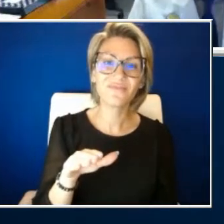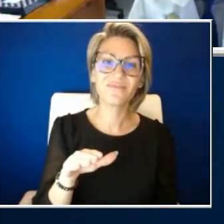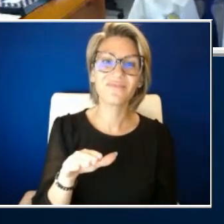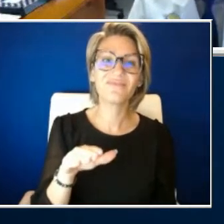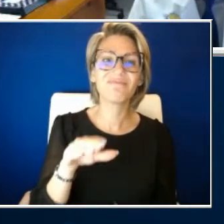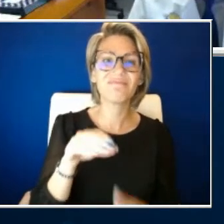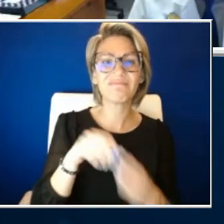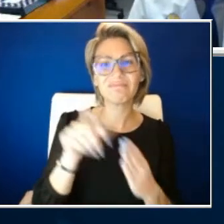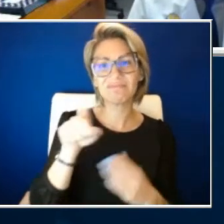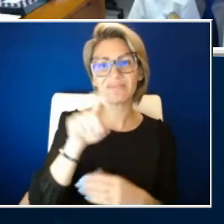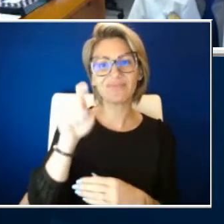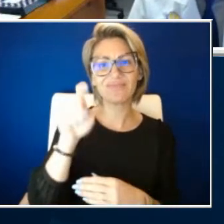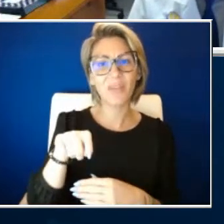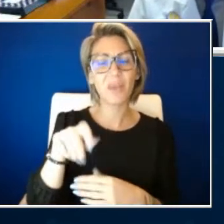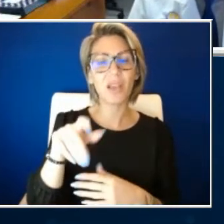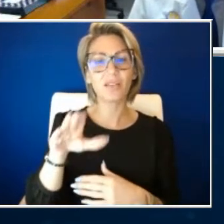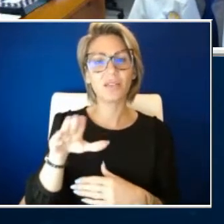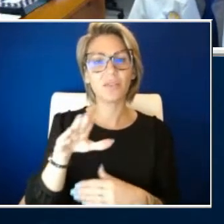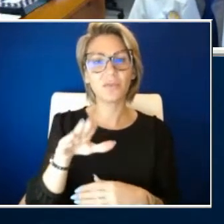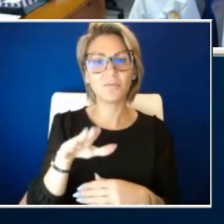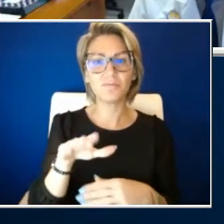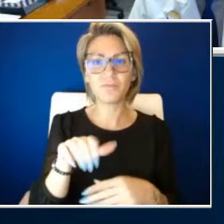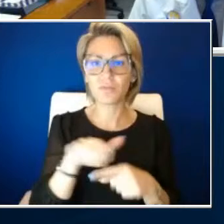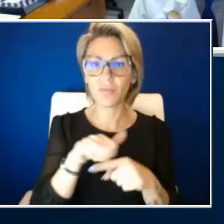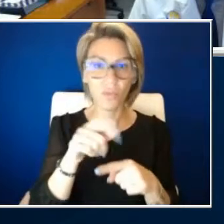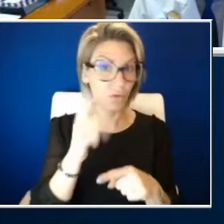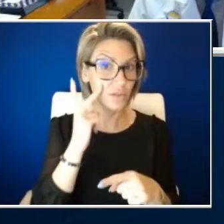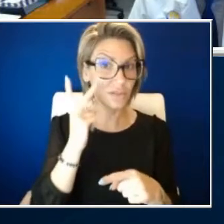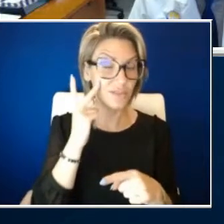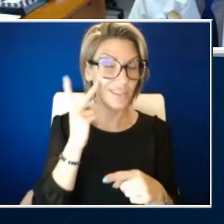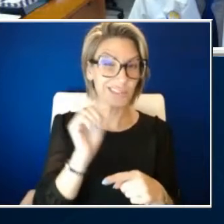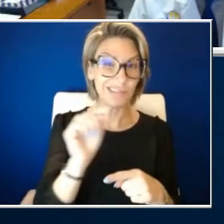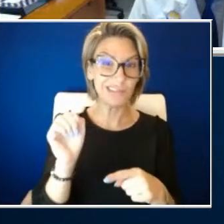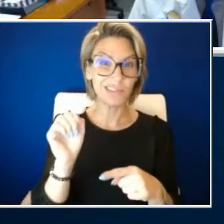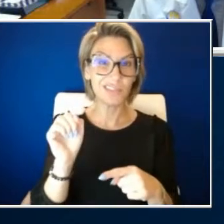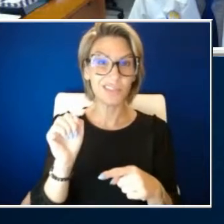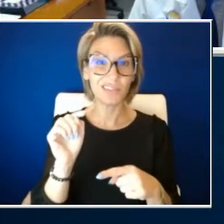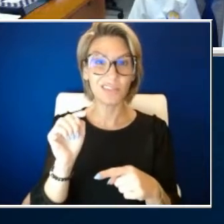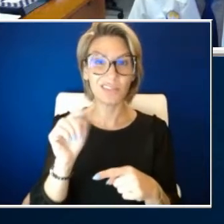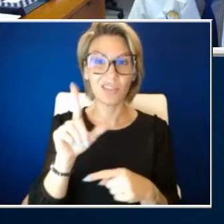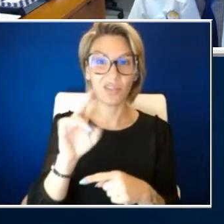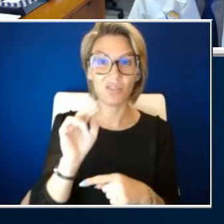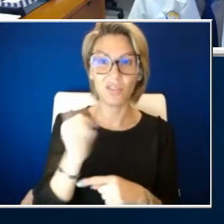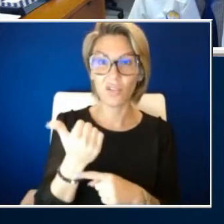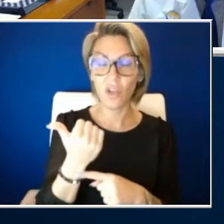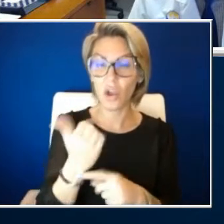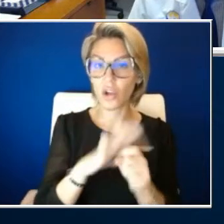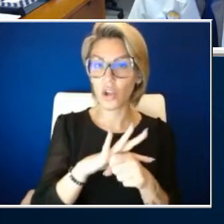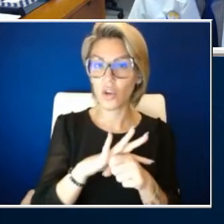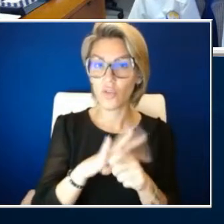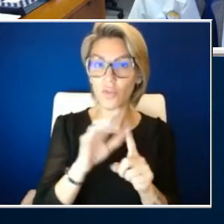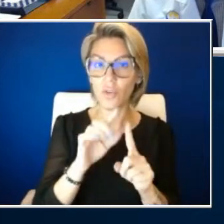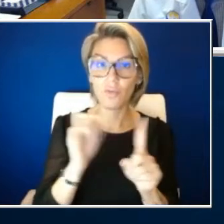practice, are you seeing still a fair amount of long COVID coming about as a result of COVID?